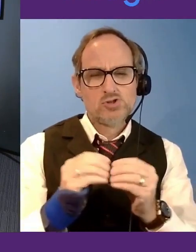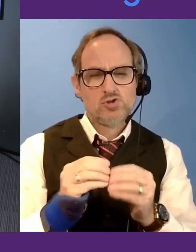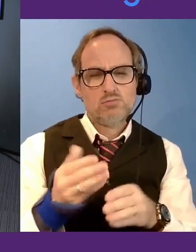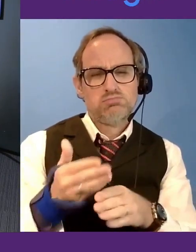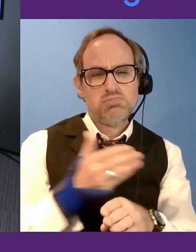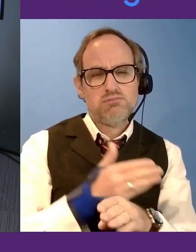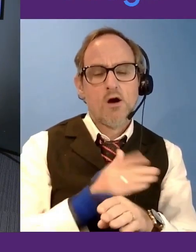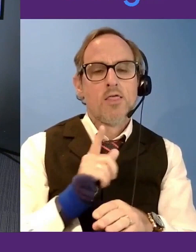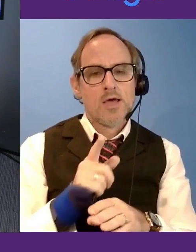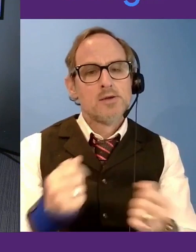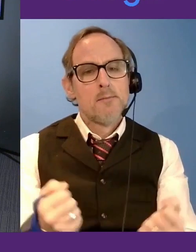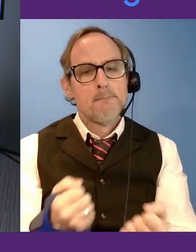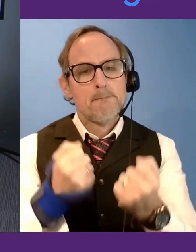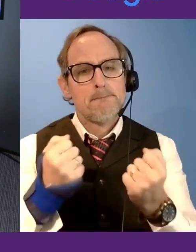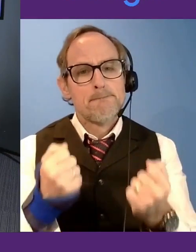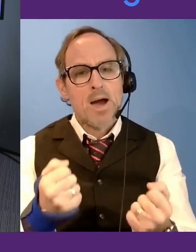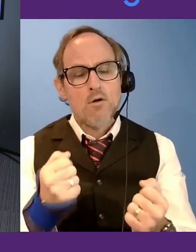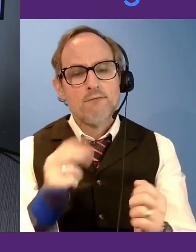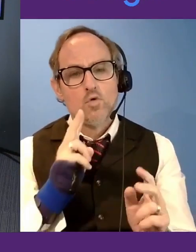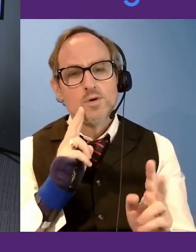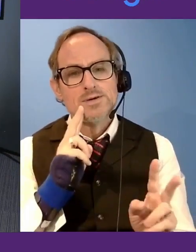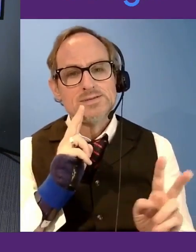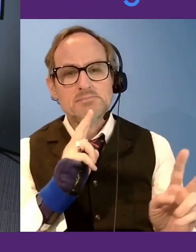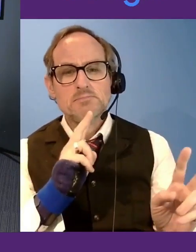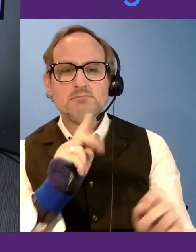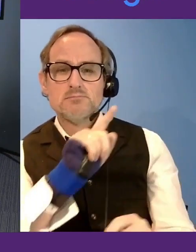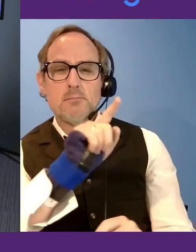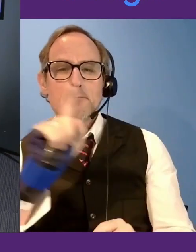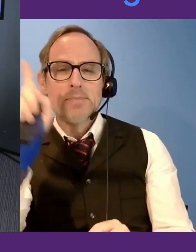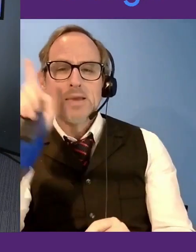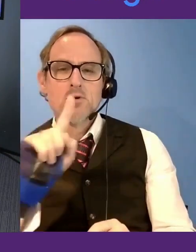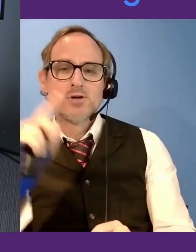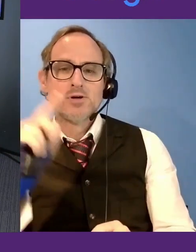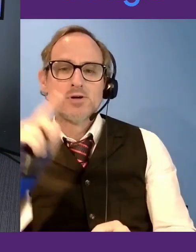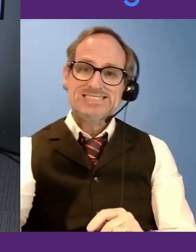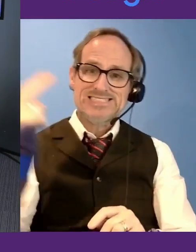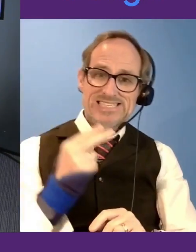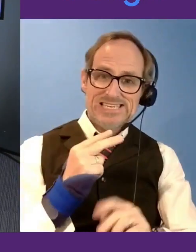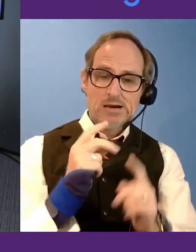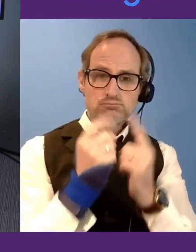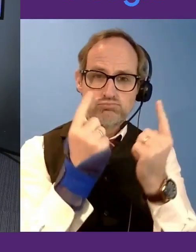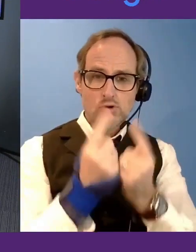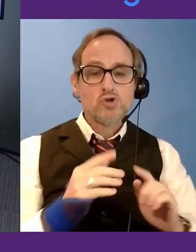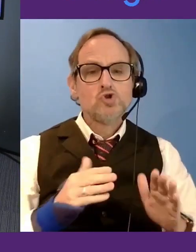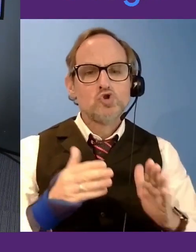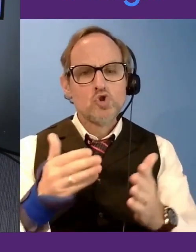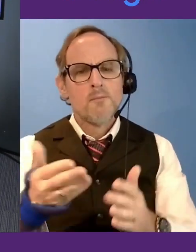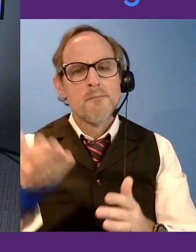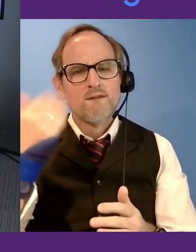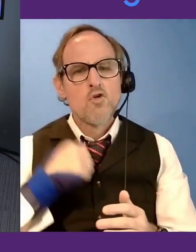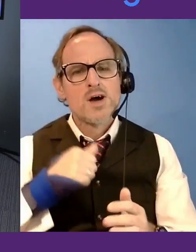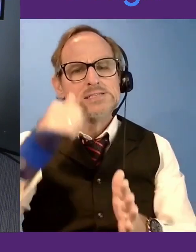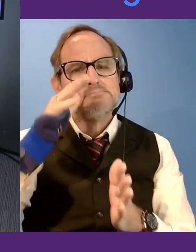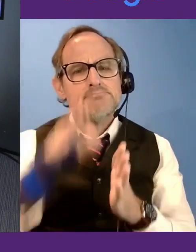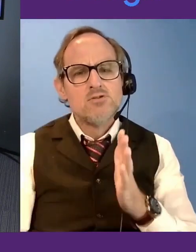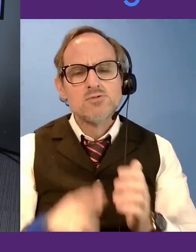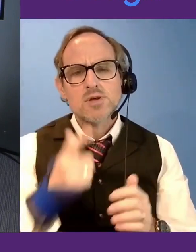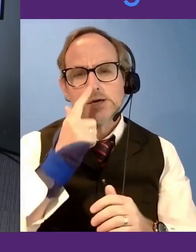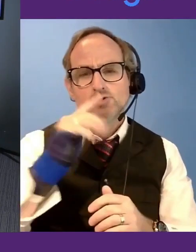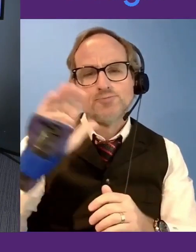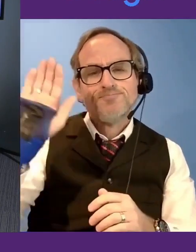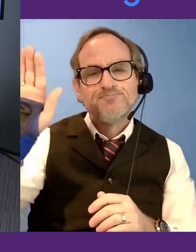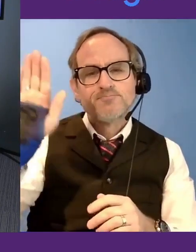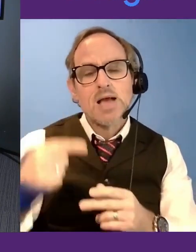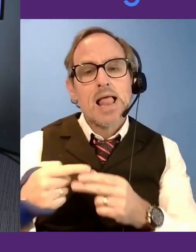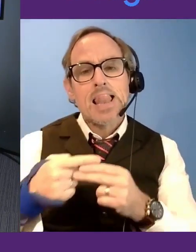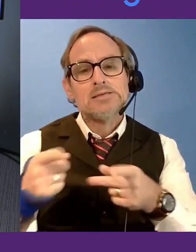just see people using your products and services. And I have seen that when we get senior leaders to observe user research